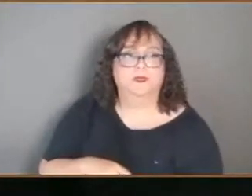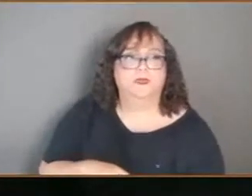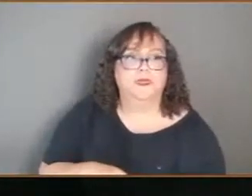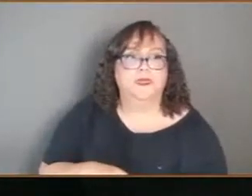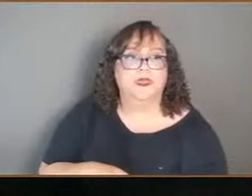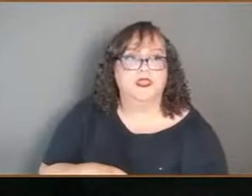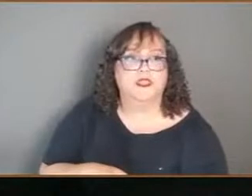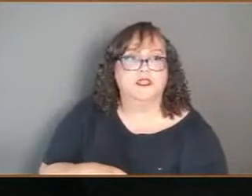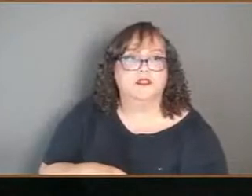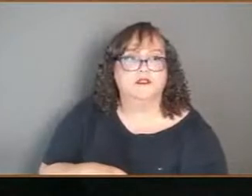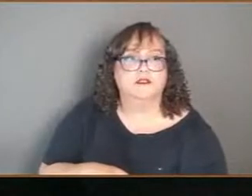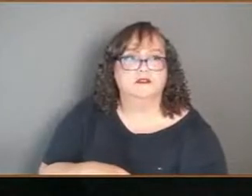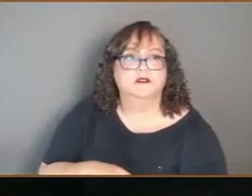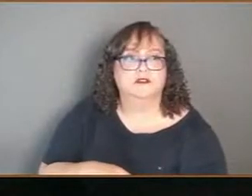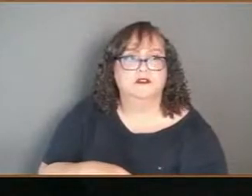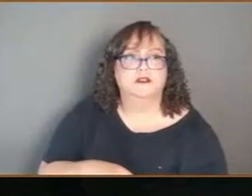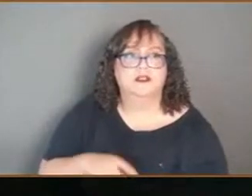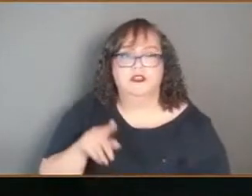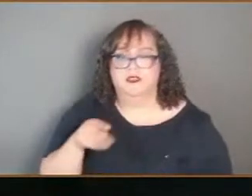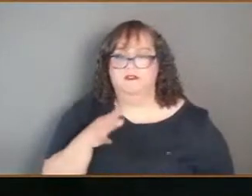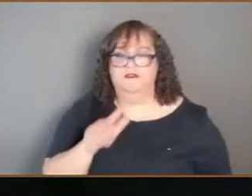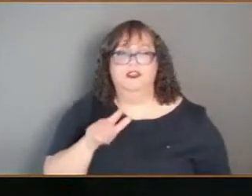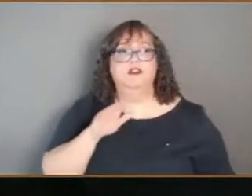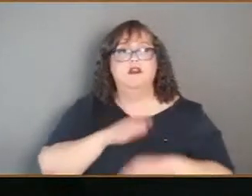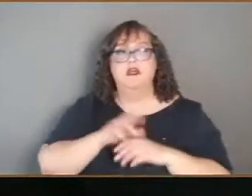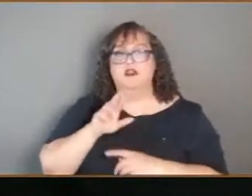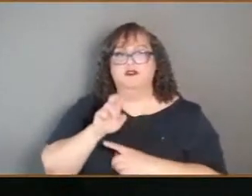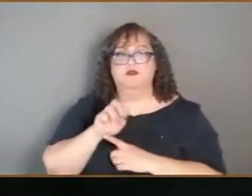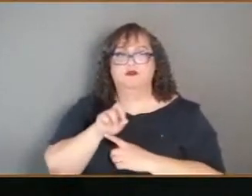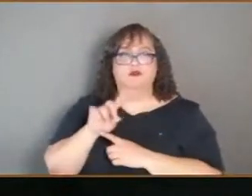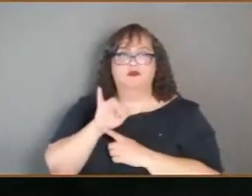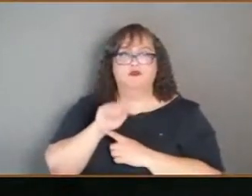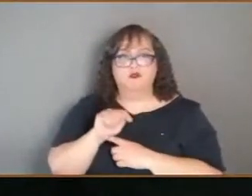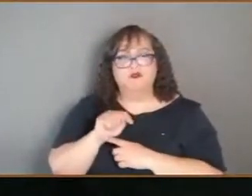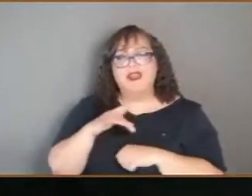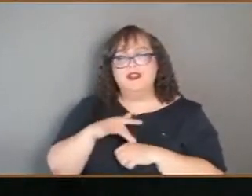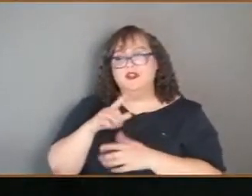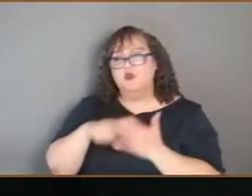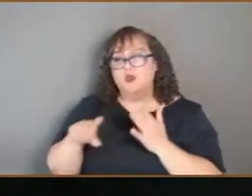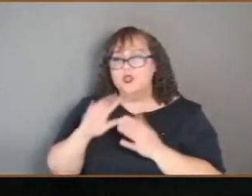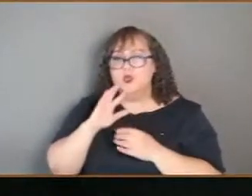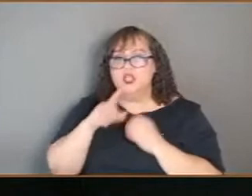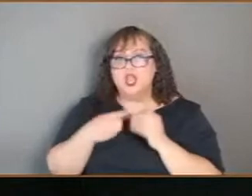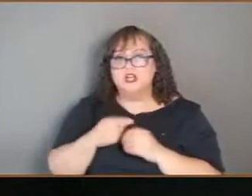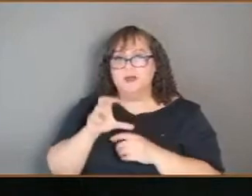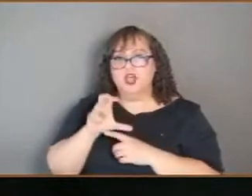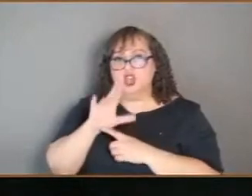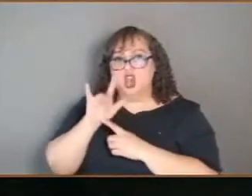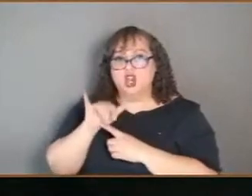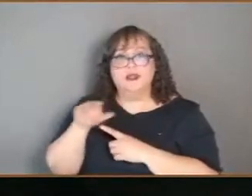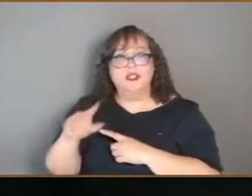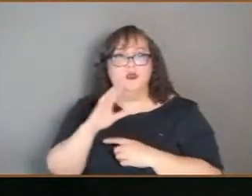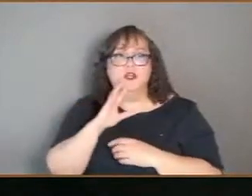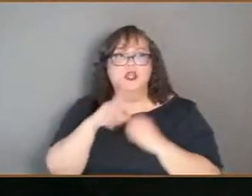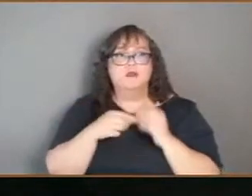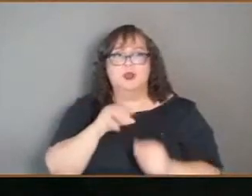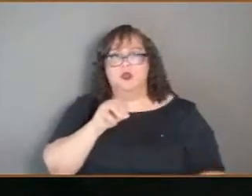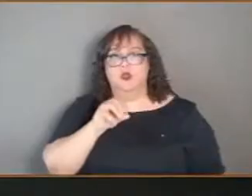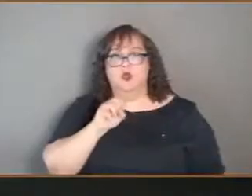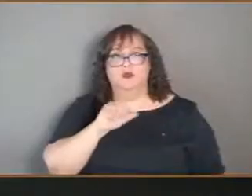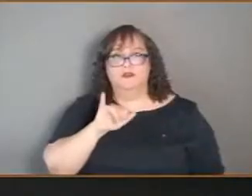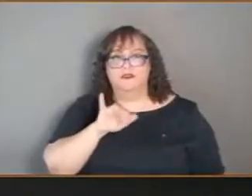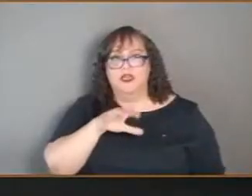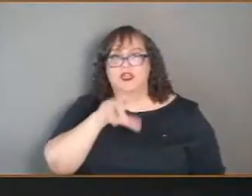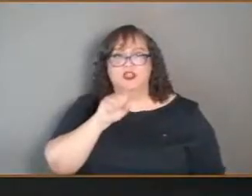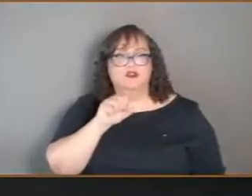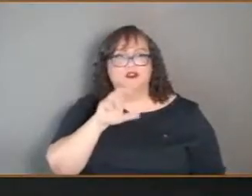about, Carly. How much of the experience of missions like OSIRIS-Rex has helped the development of the Lucy mission? Oh, so much. I mean,